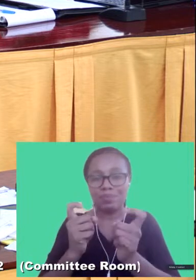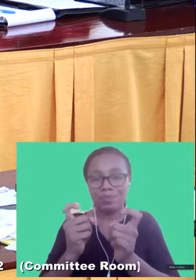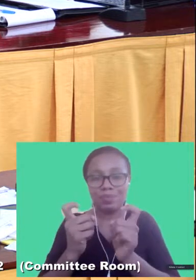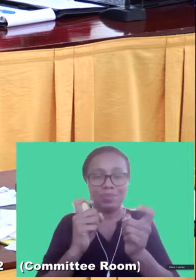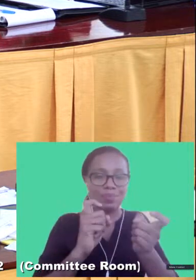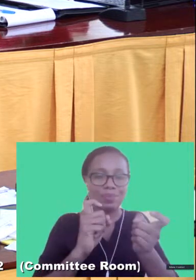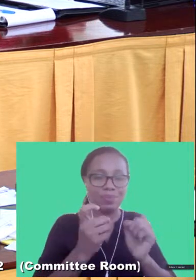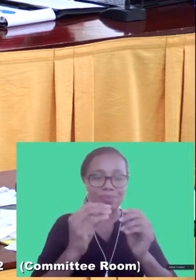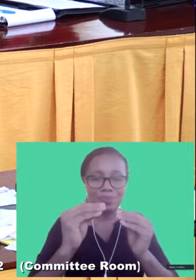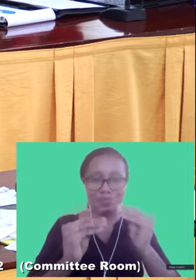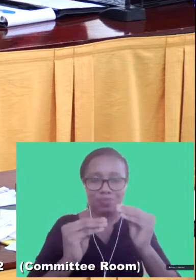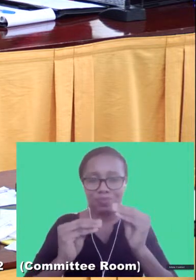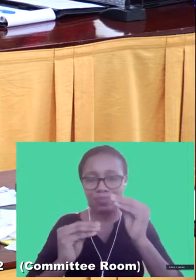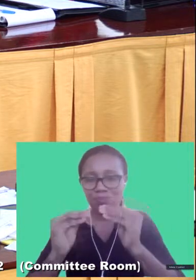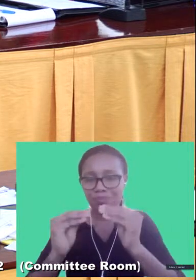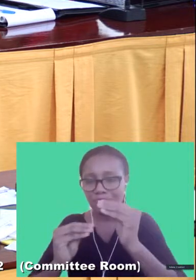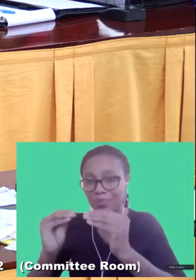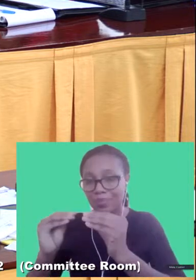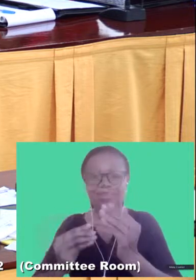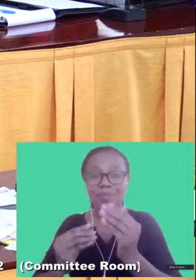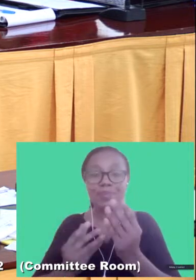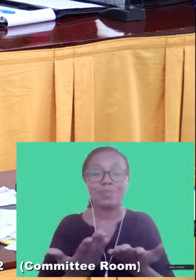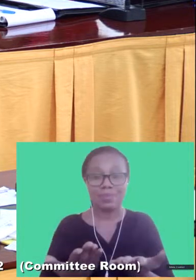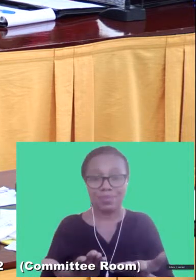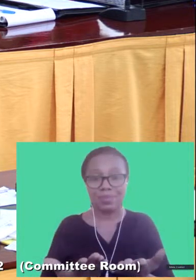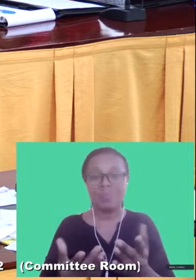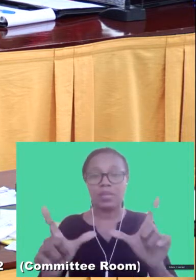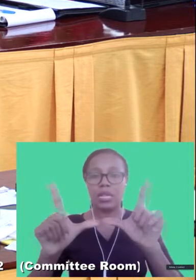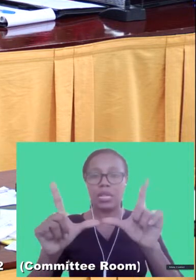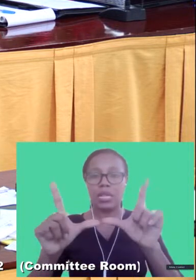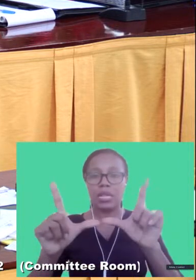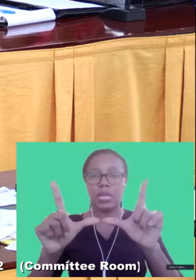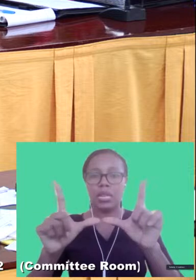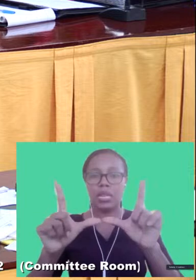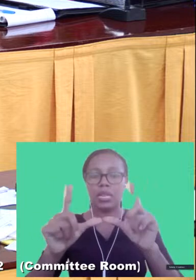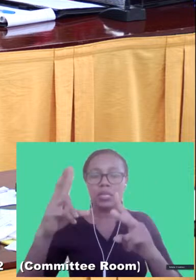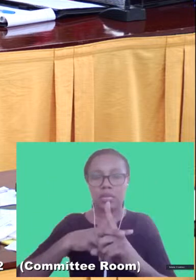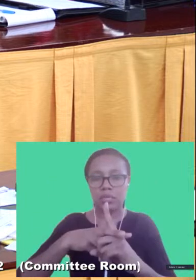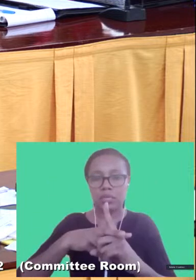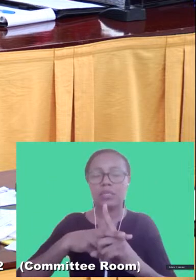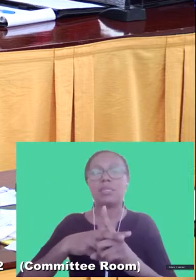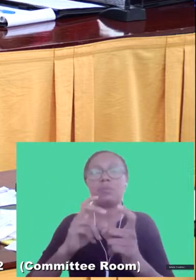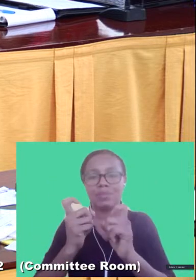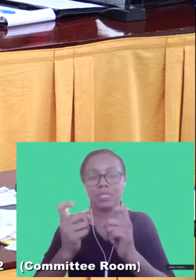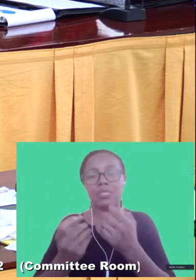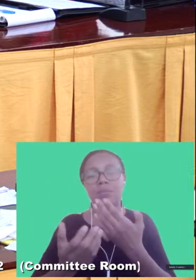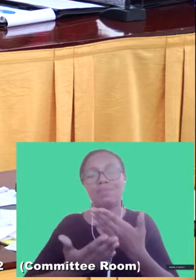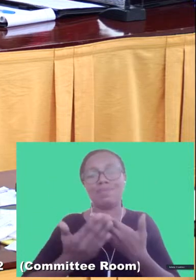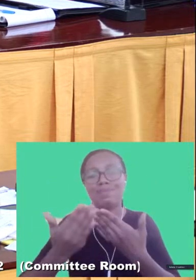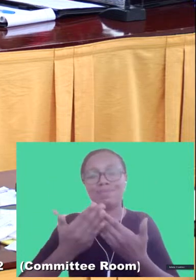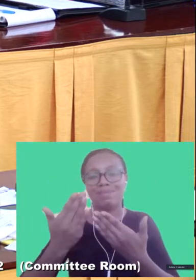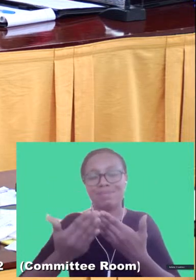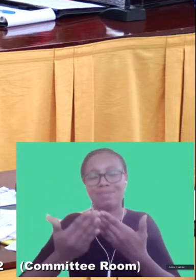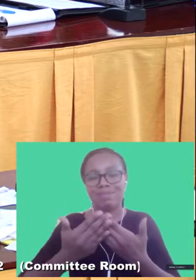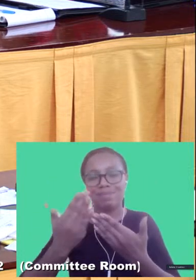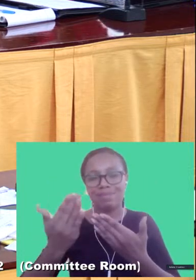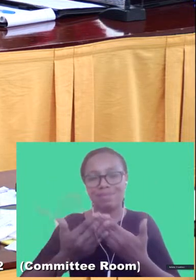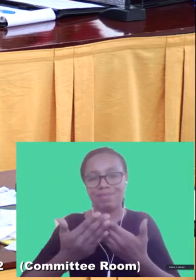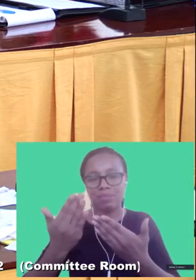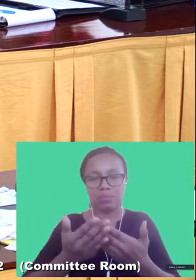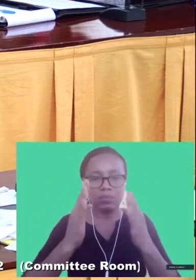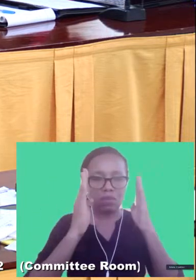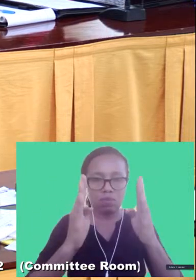and more responsive to the interests of investors of all types in Barbados. All types, I